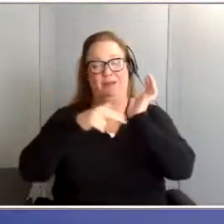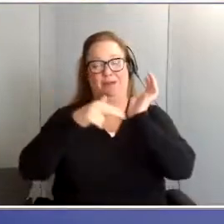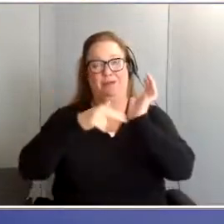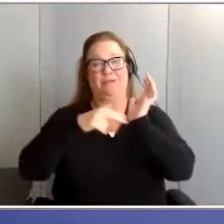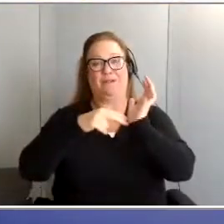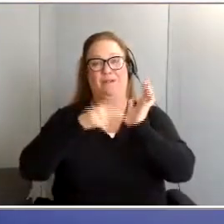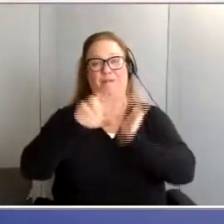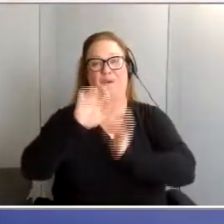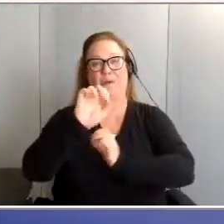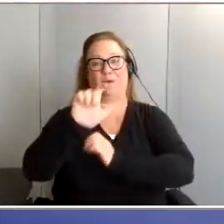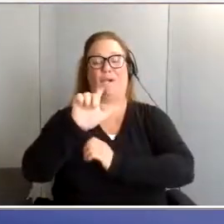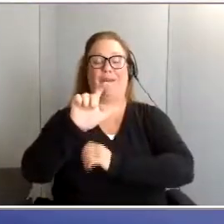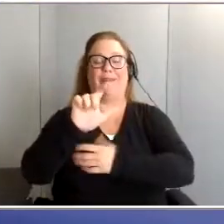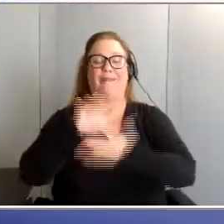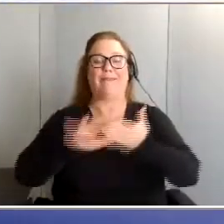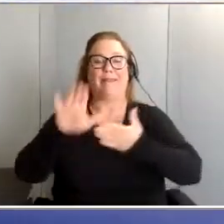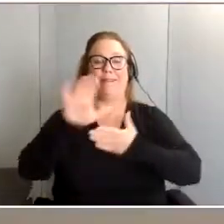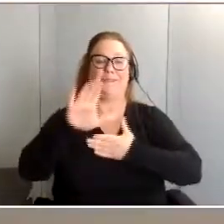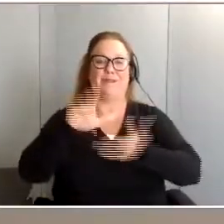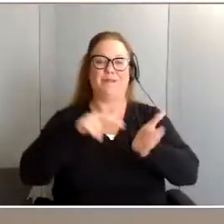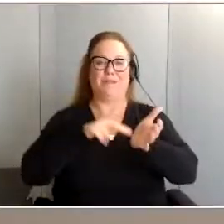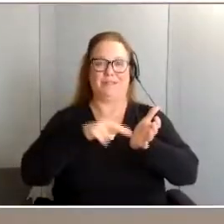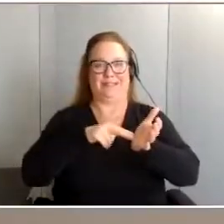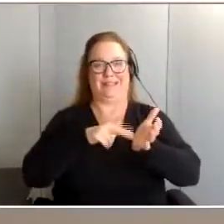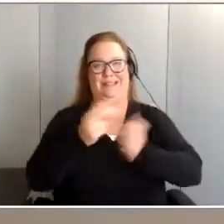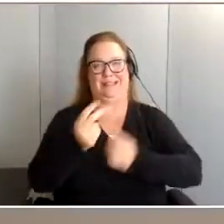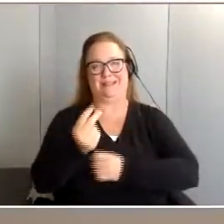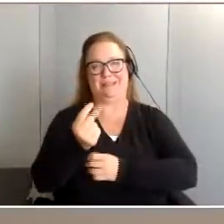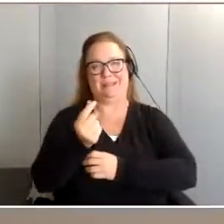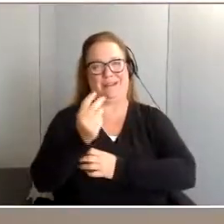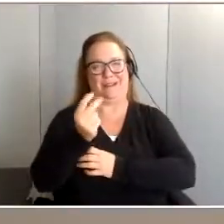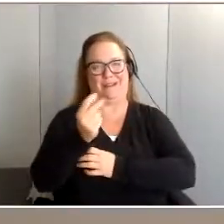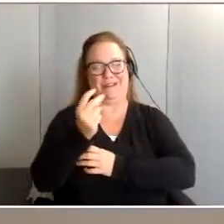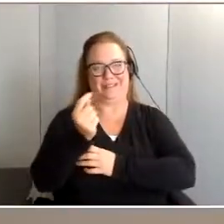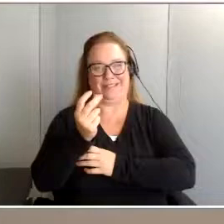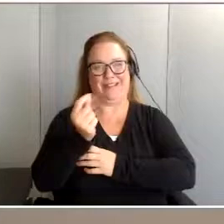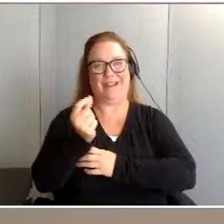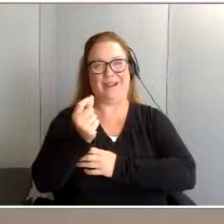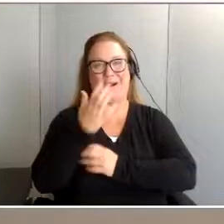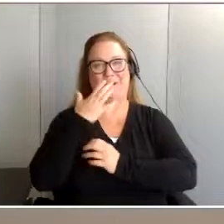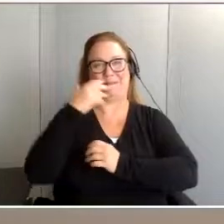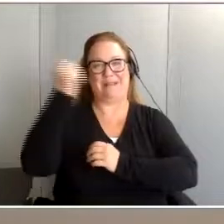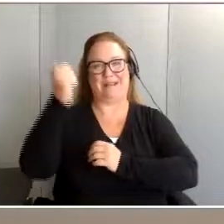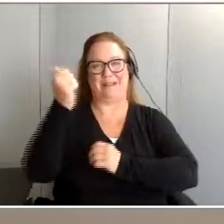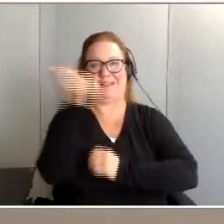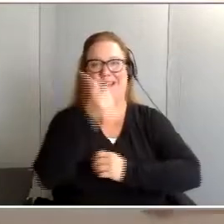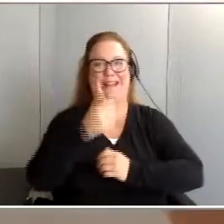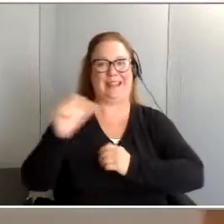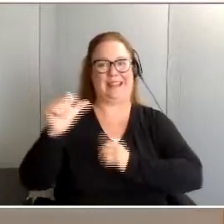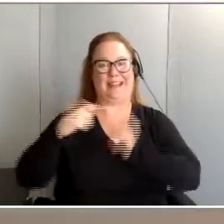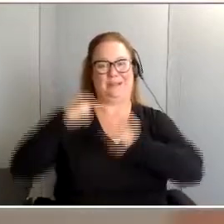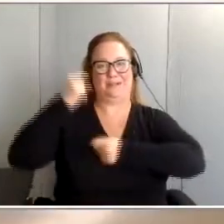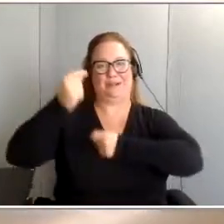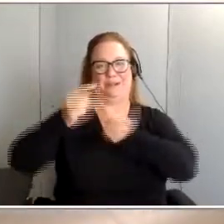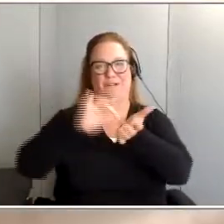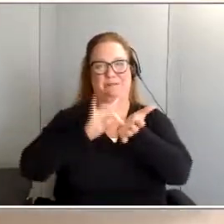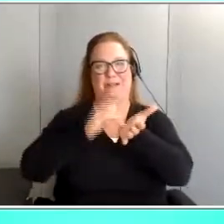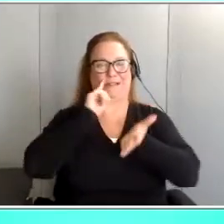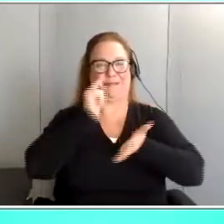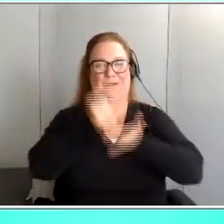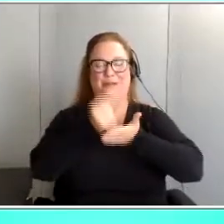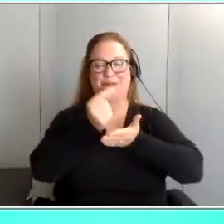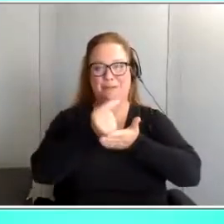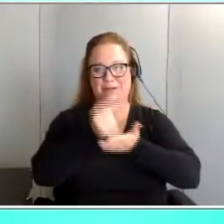of Nursing say that these furry friends are just as good or even better than any traditional medicine for treatments. We've got